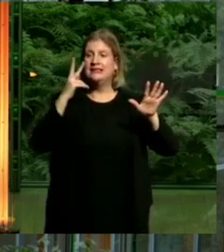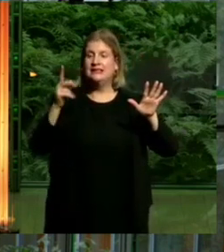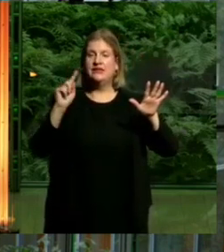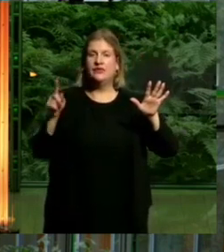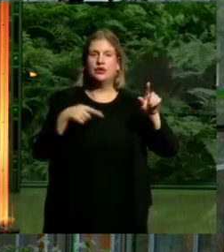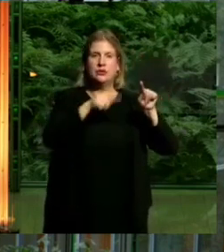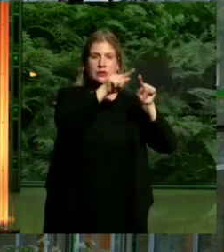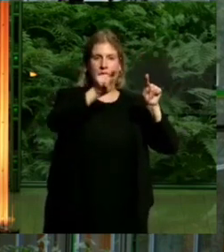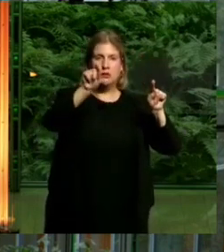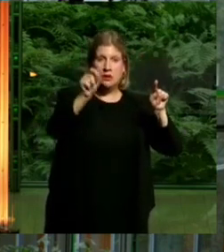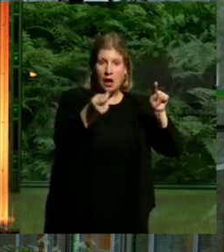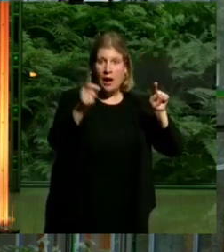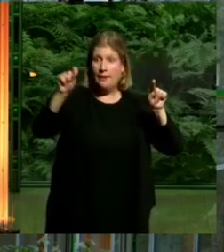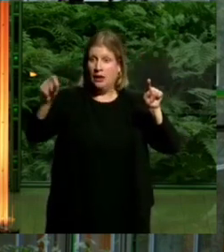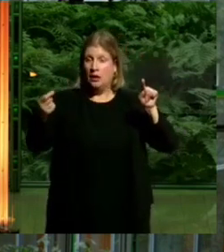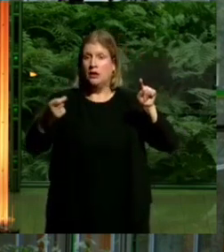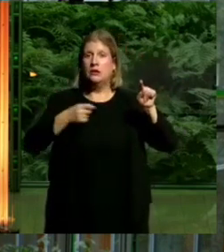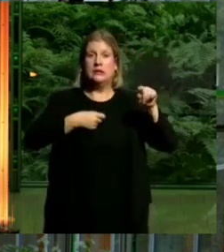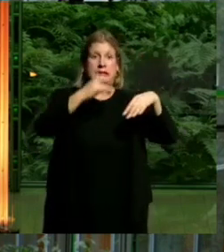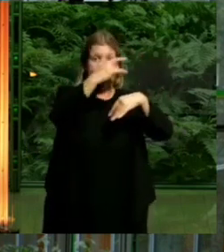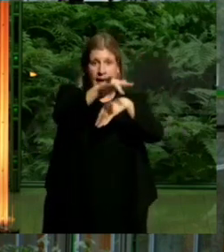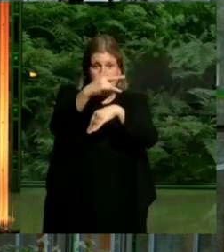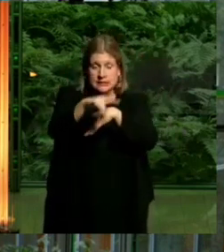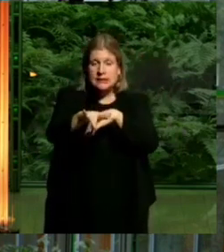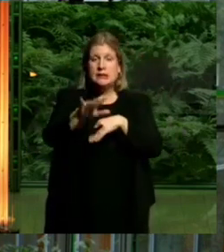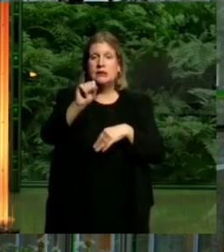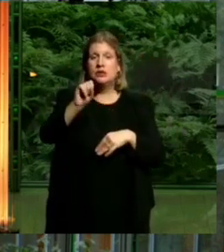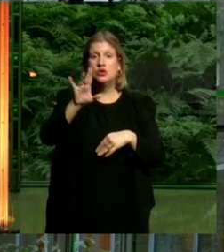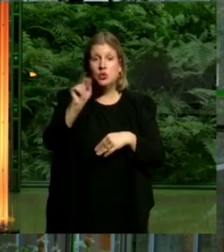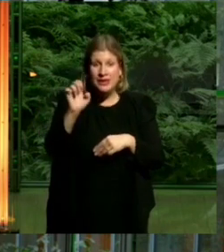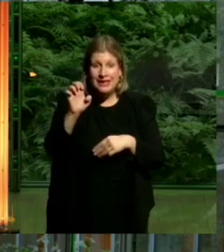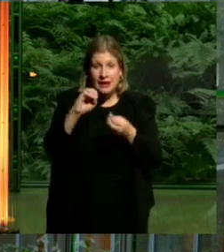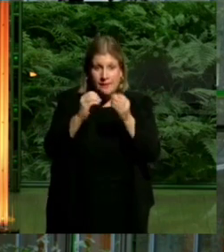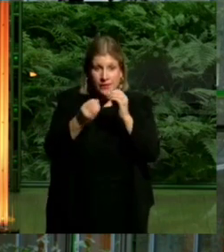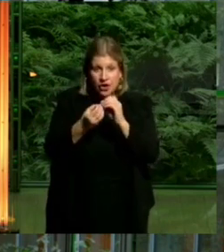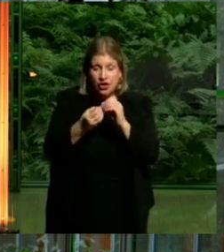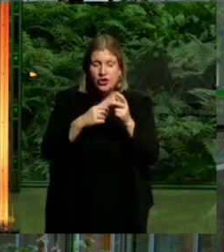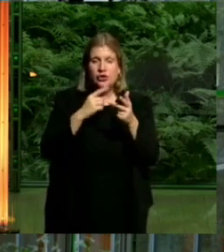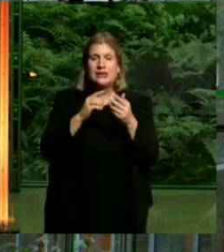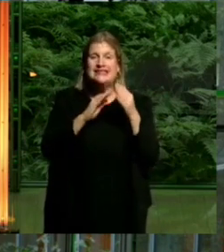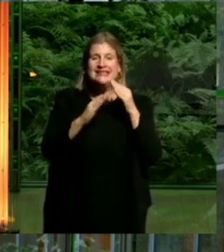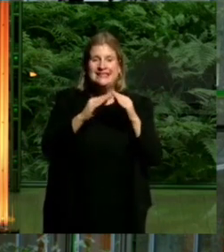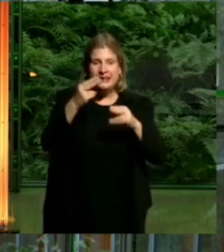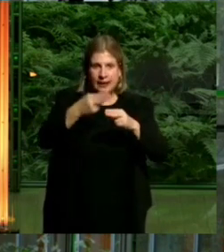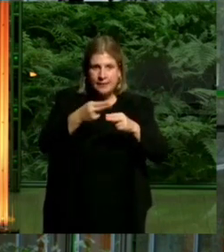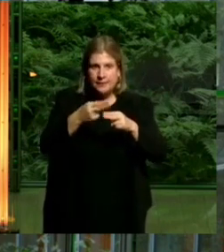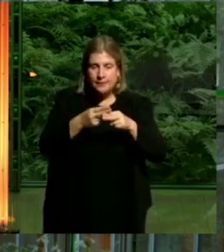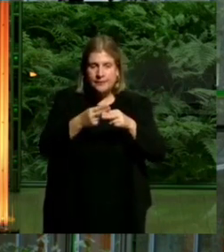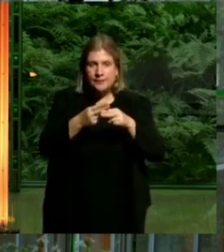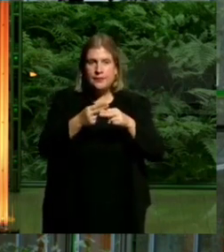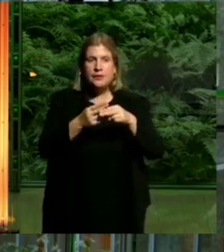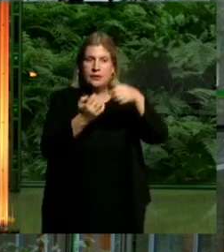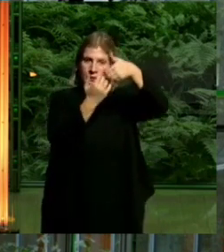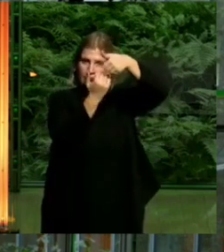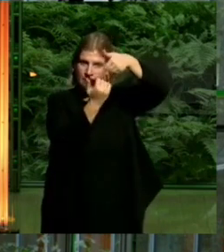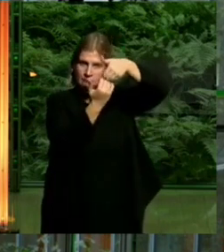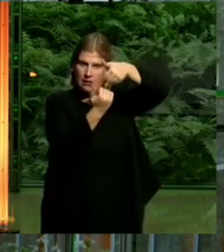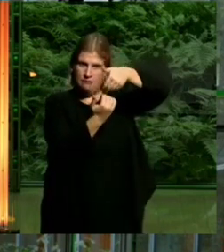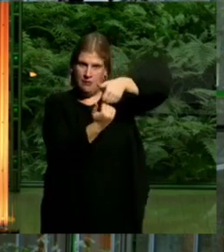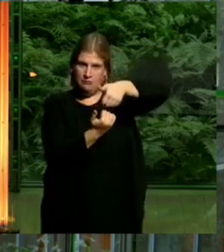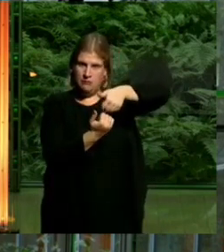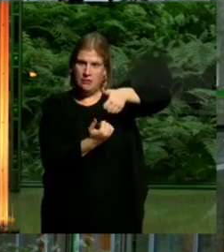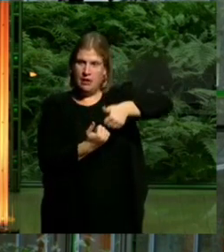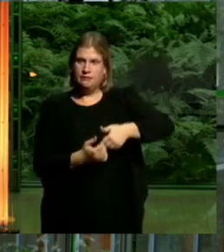and spaces, then you're gonna look for a suite number, you're gonna look for a city name, and it's gonna start to parse that